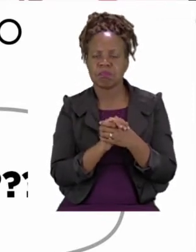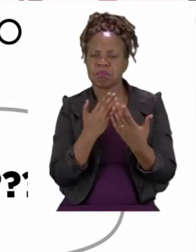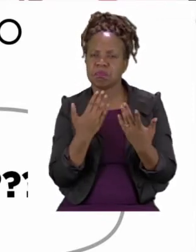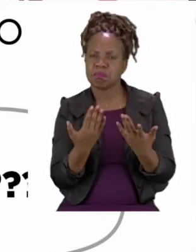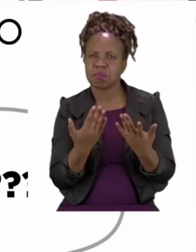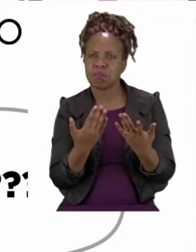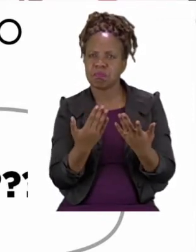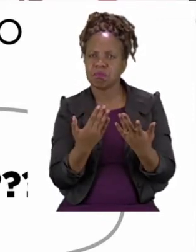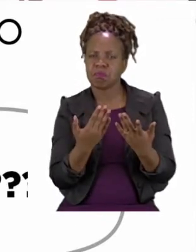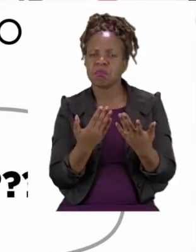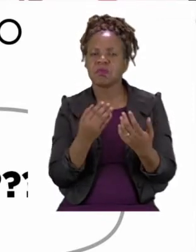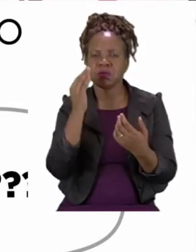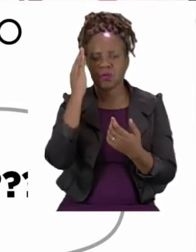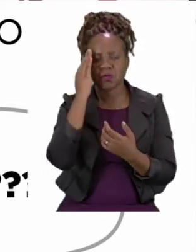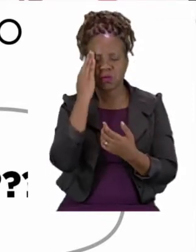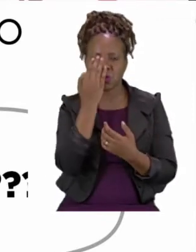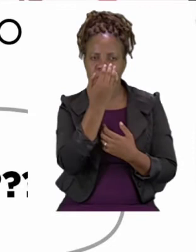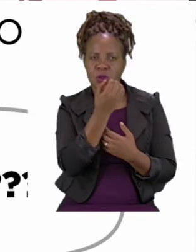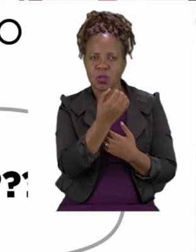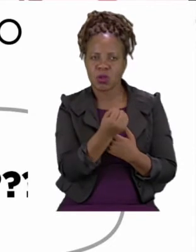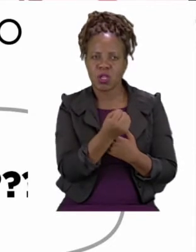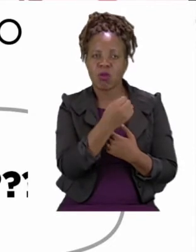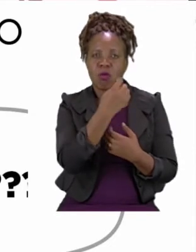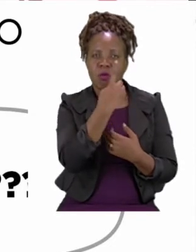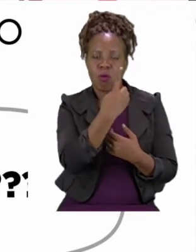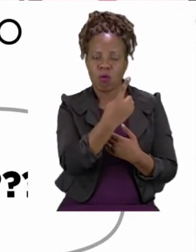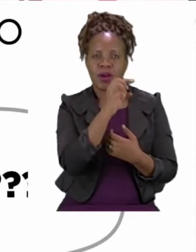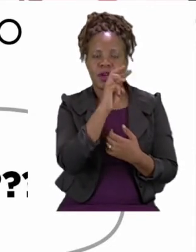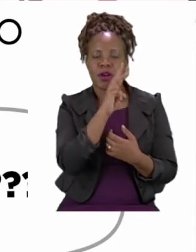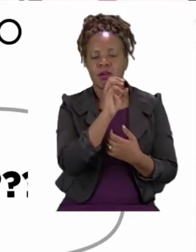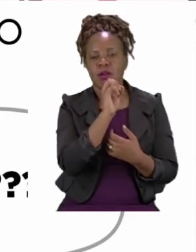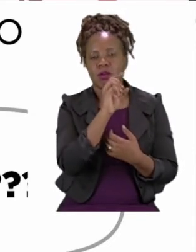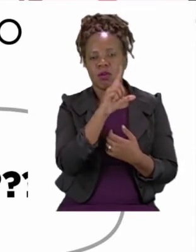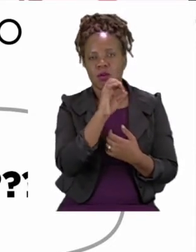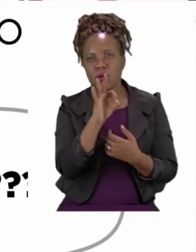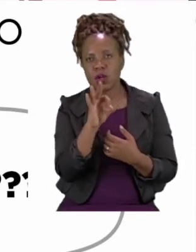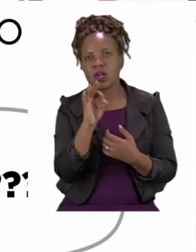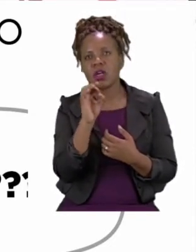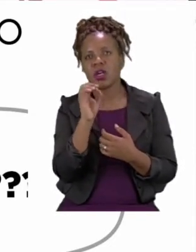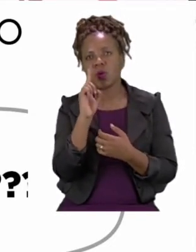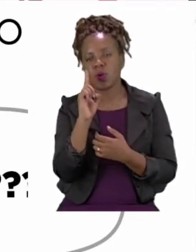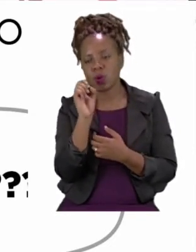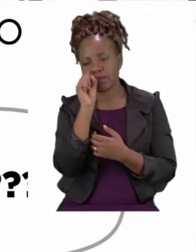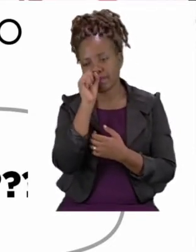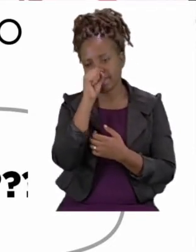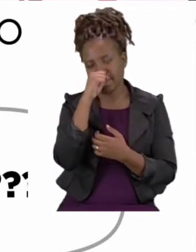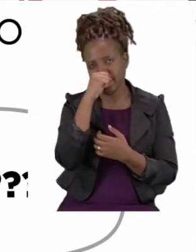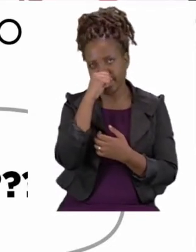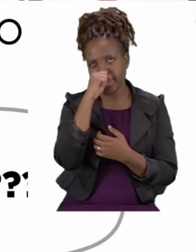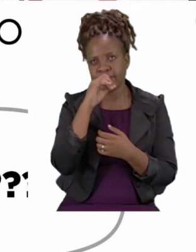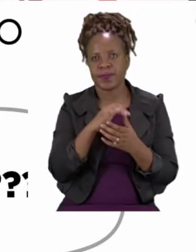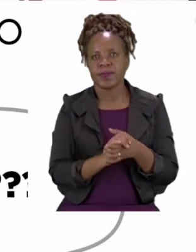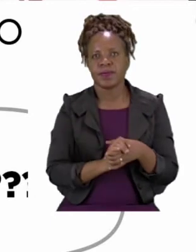wolf and one pig. The next one that we can see from